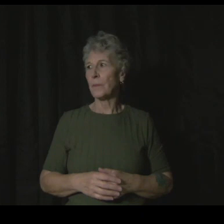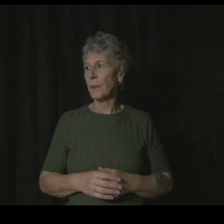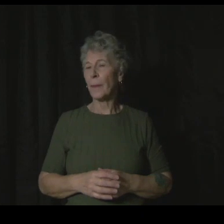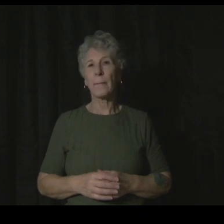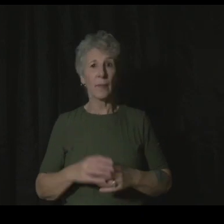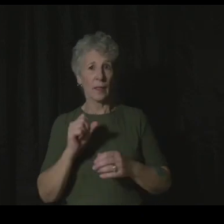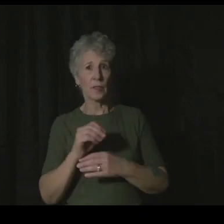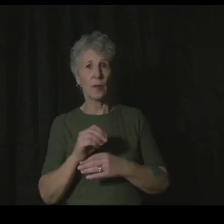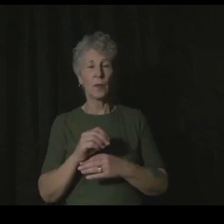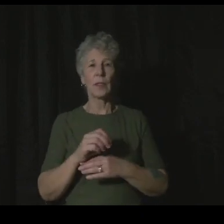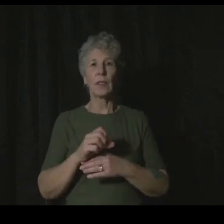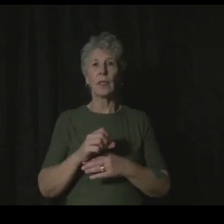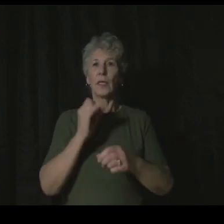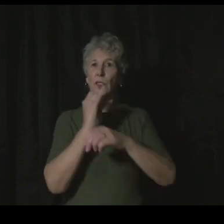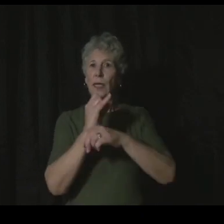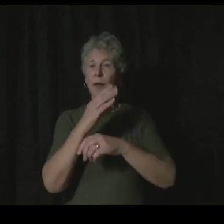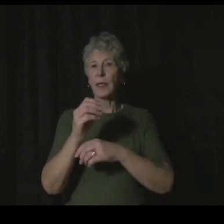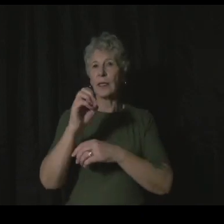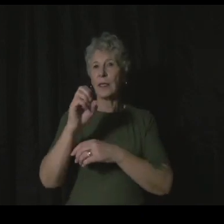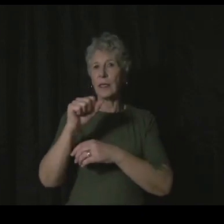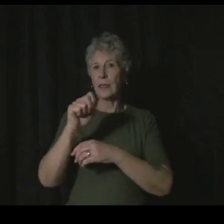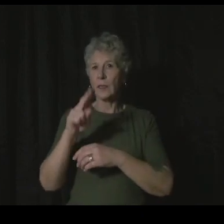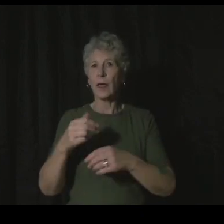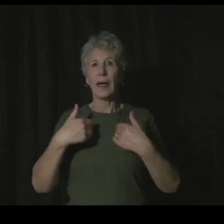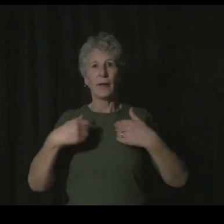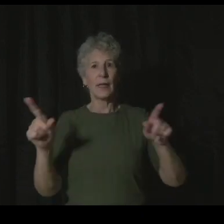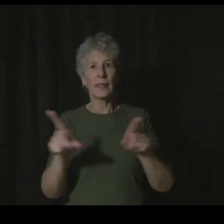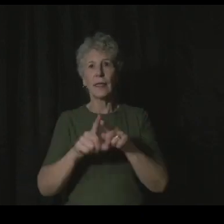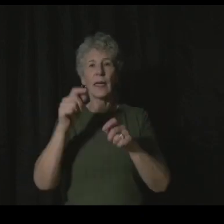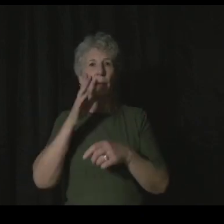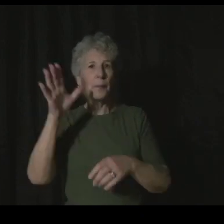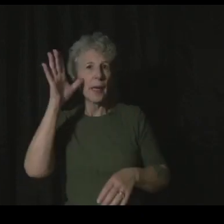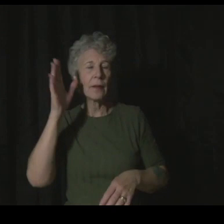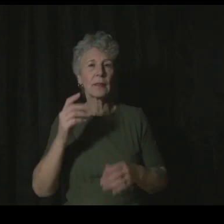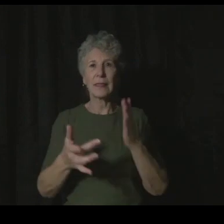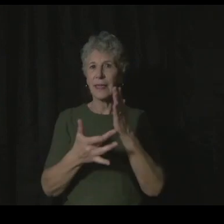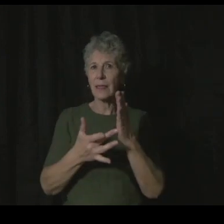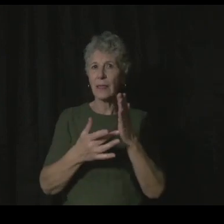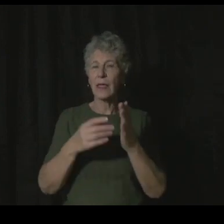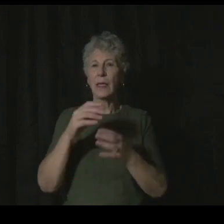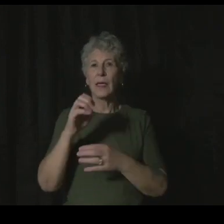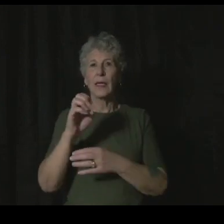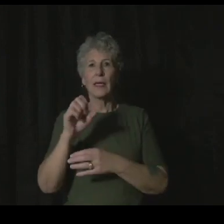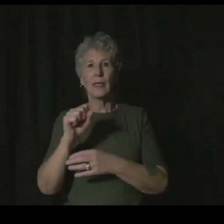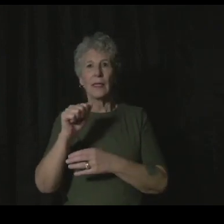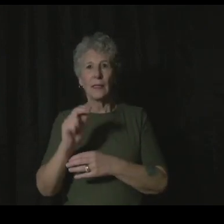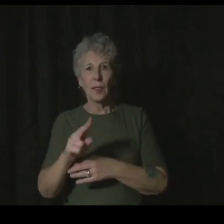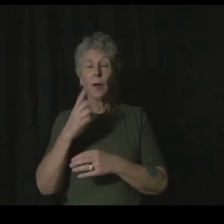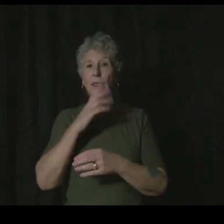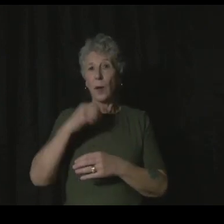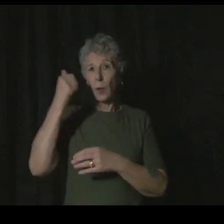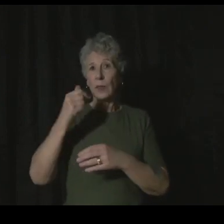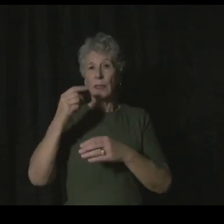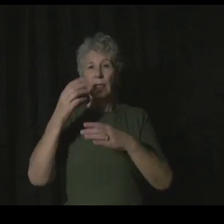And so Jacob and Esau had the same parents, and technically Esau was the oldest, right? He came out first, but the